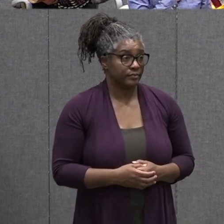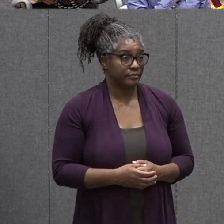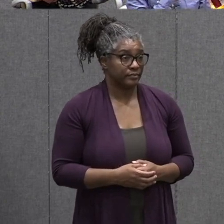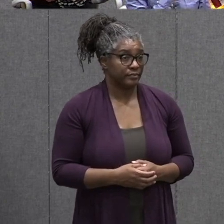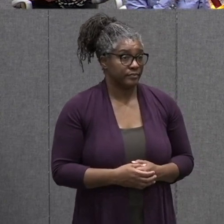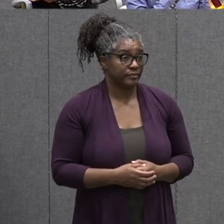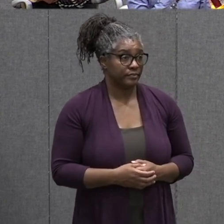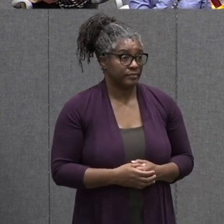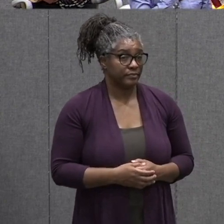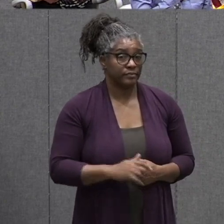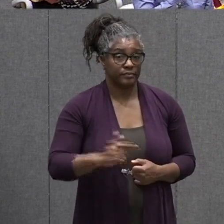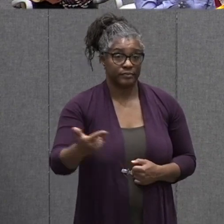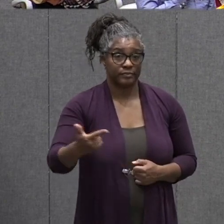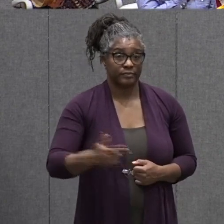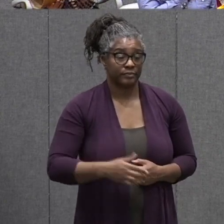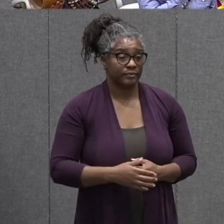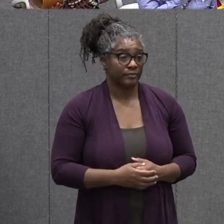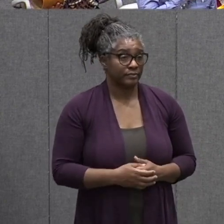Ready.